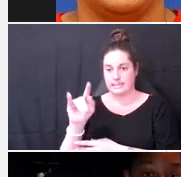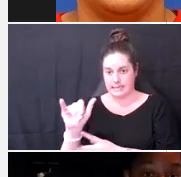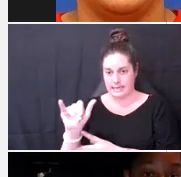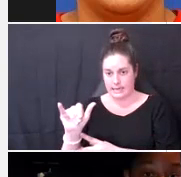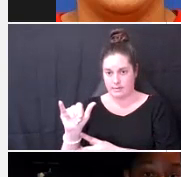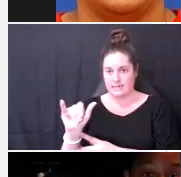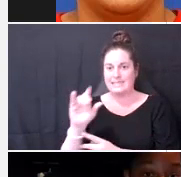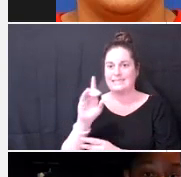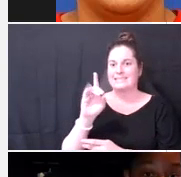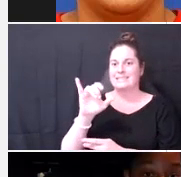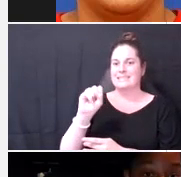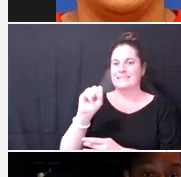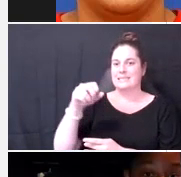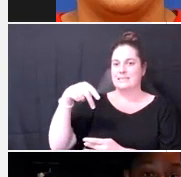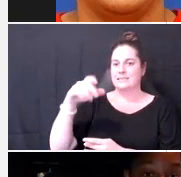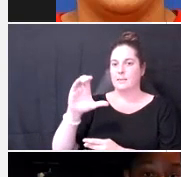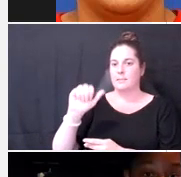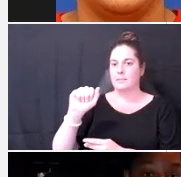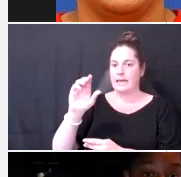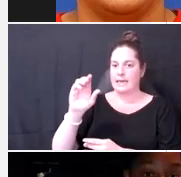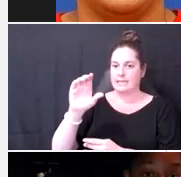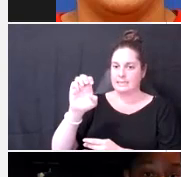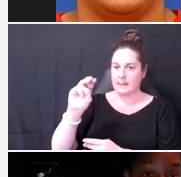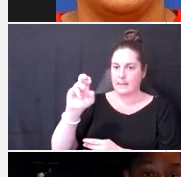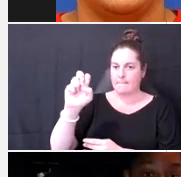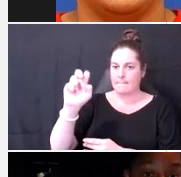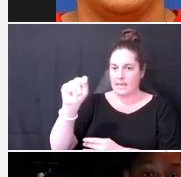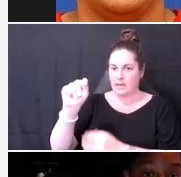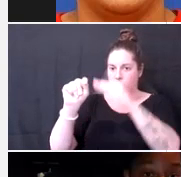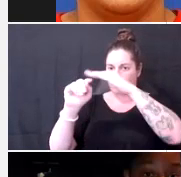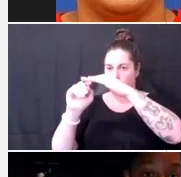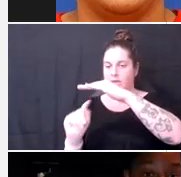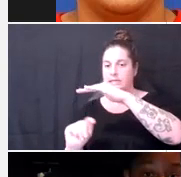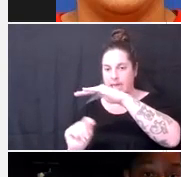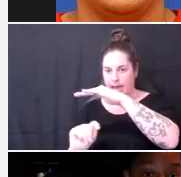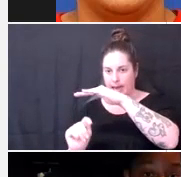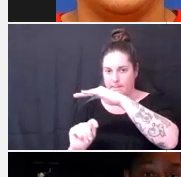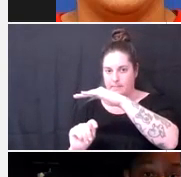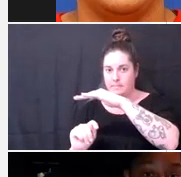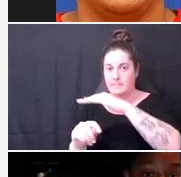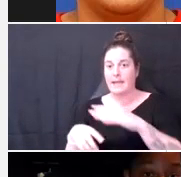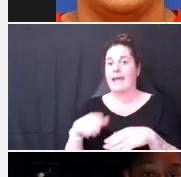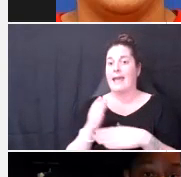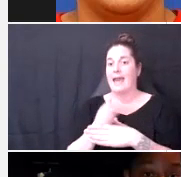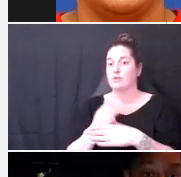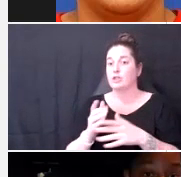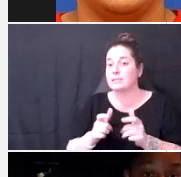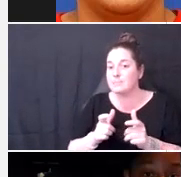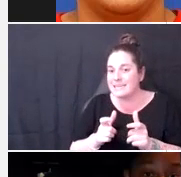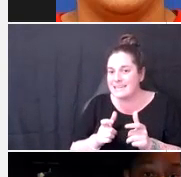displacement over time. Average speed is distance